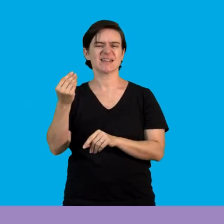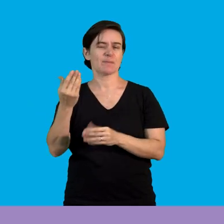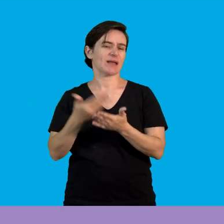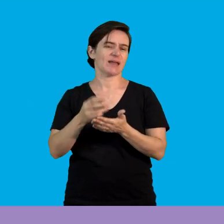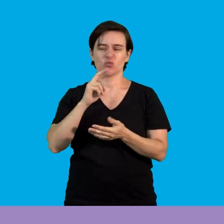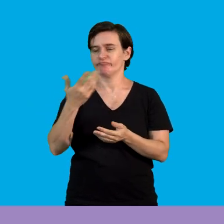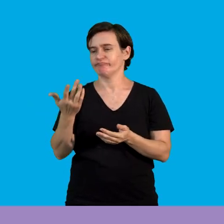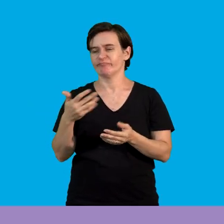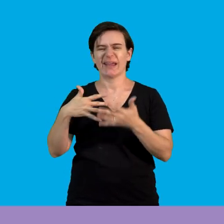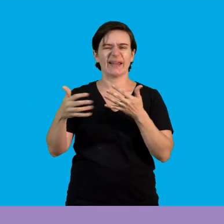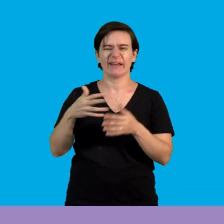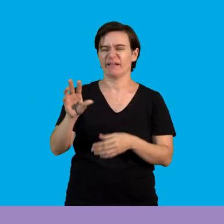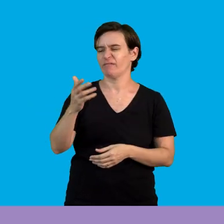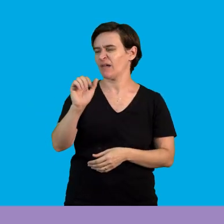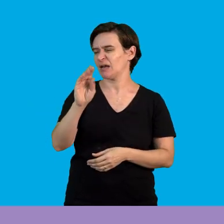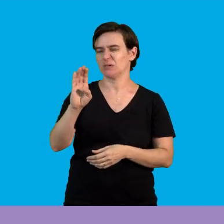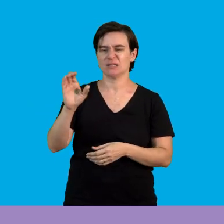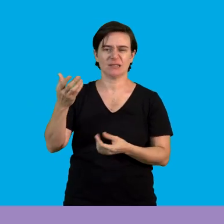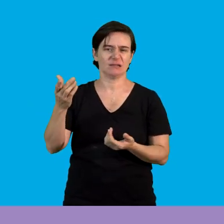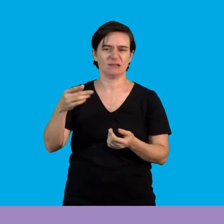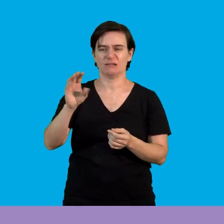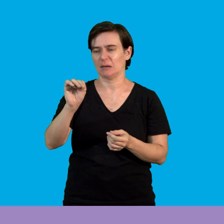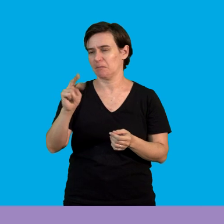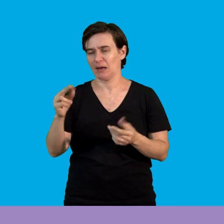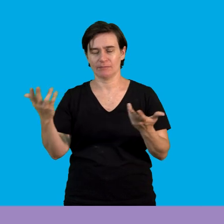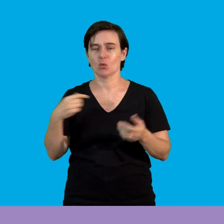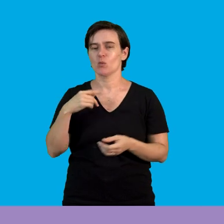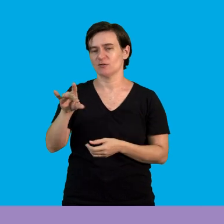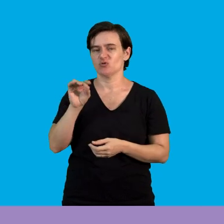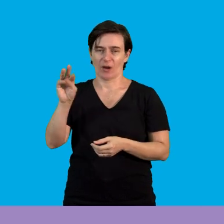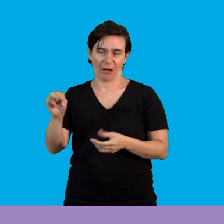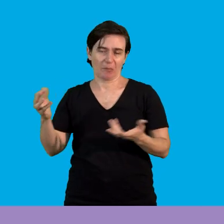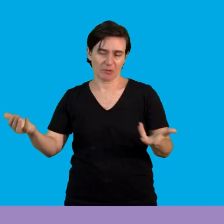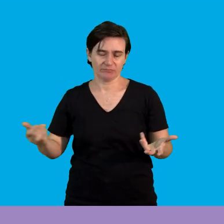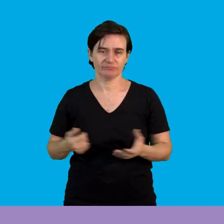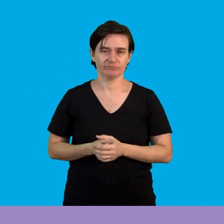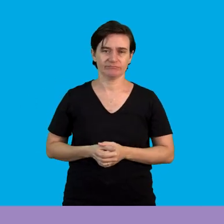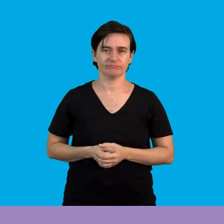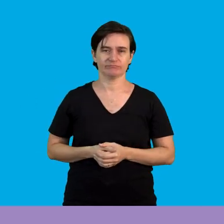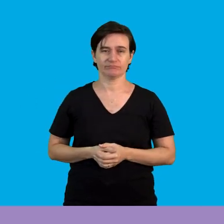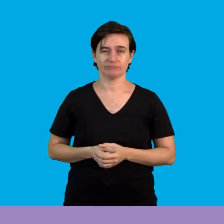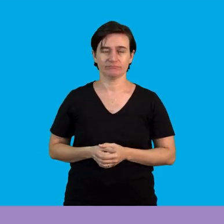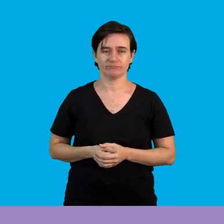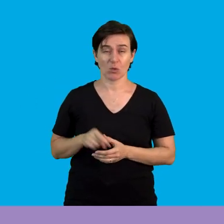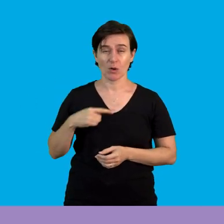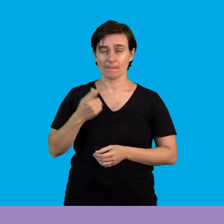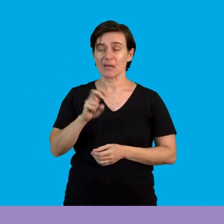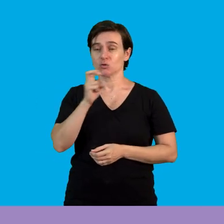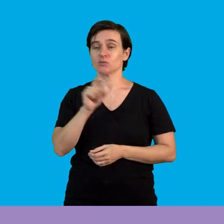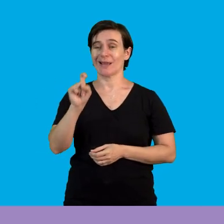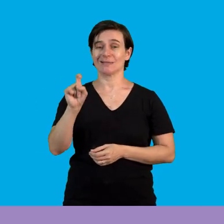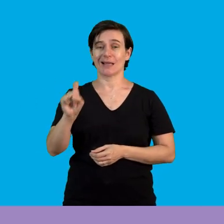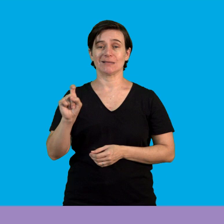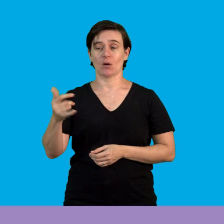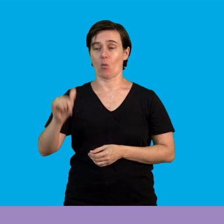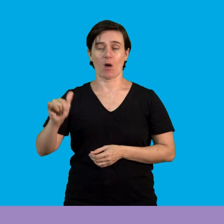The number can be any variable that we decide at the time. We are not always going